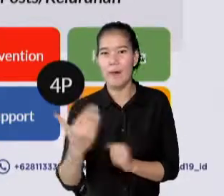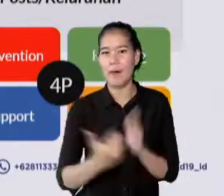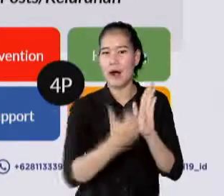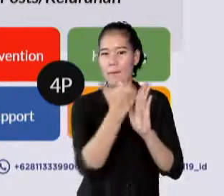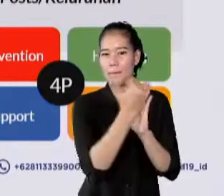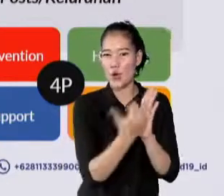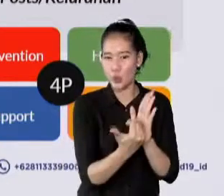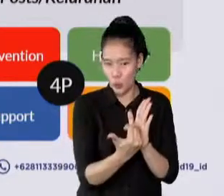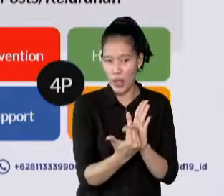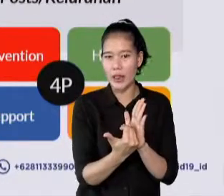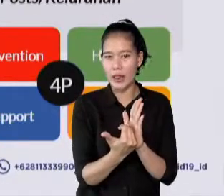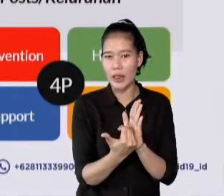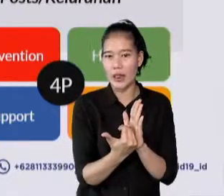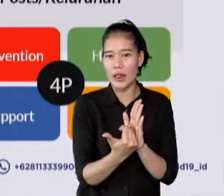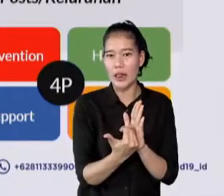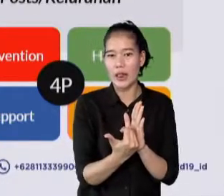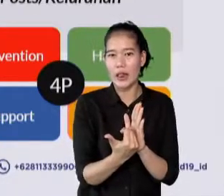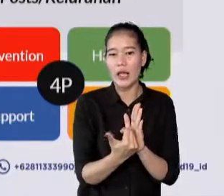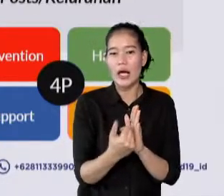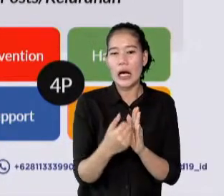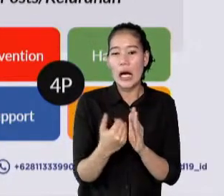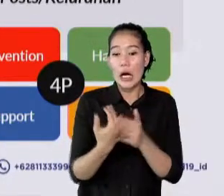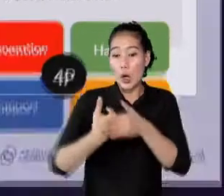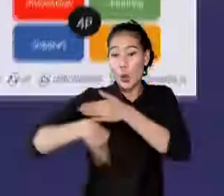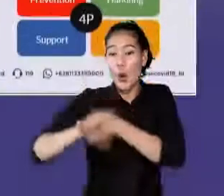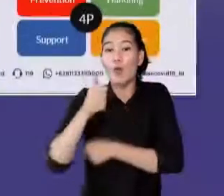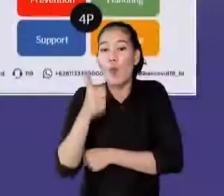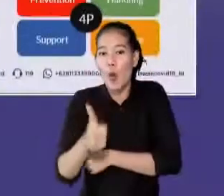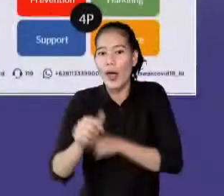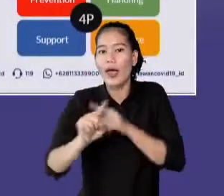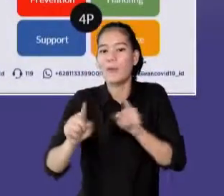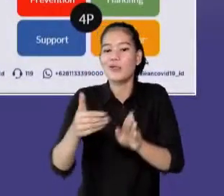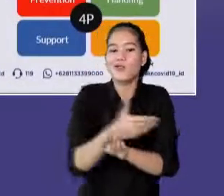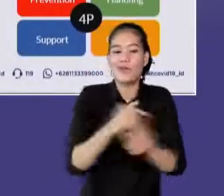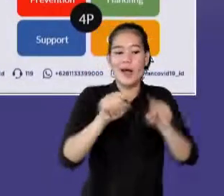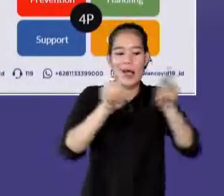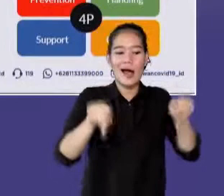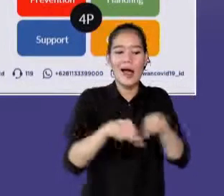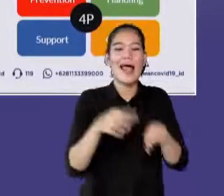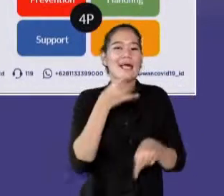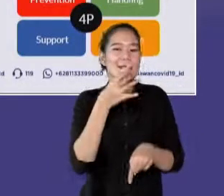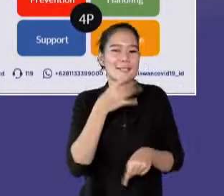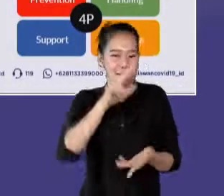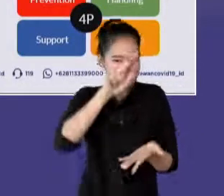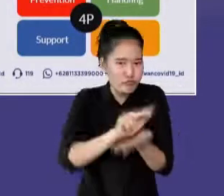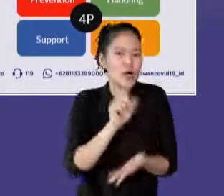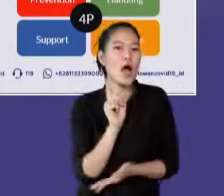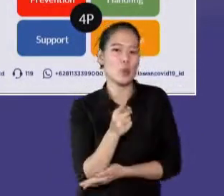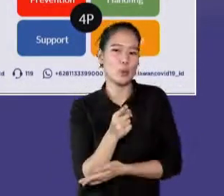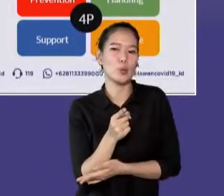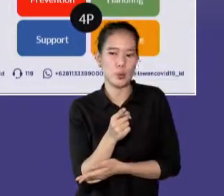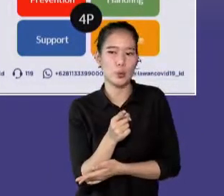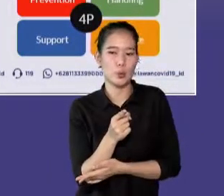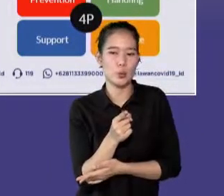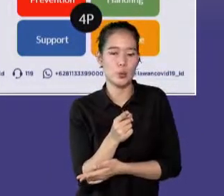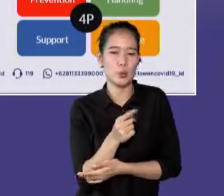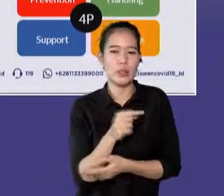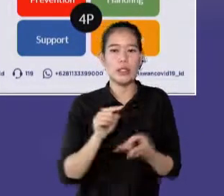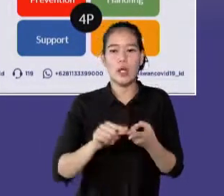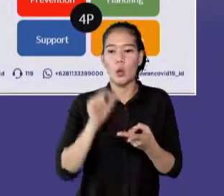met, namely a permit from the head of the work agency, specifically for civil